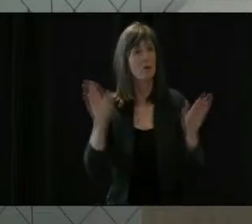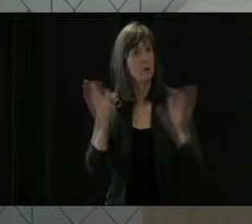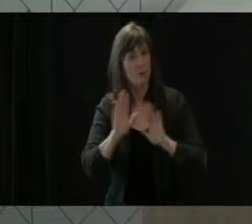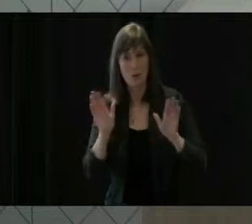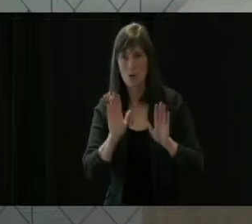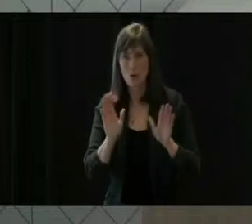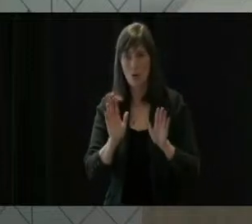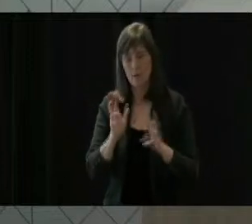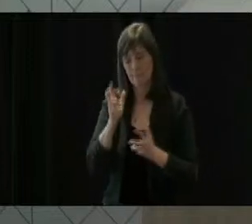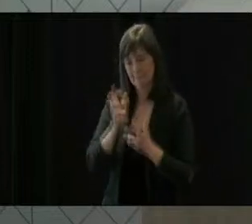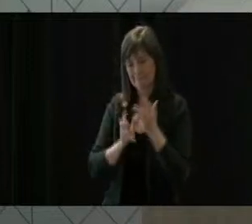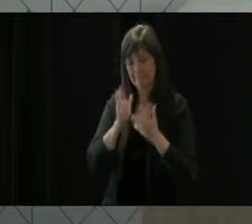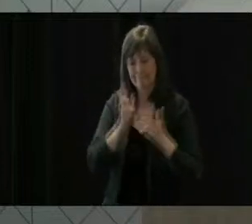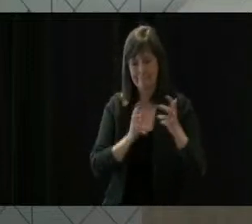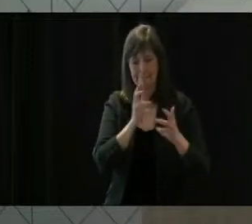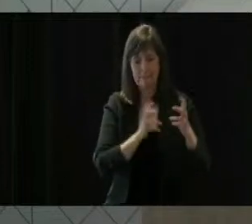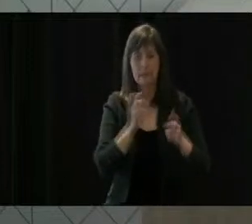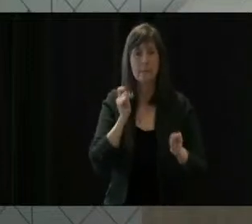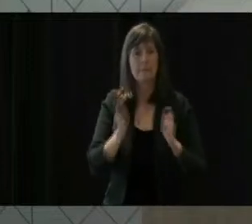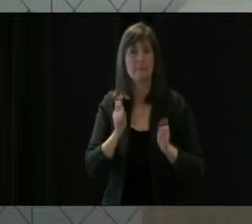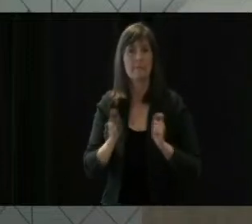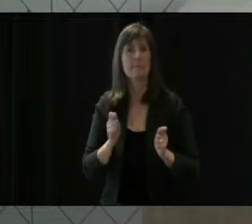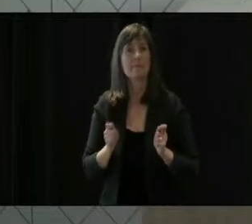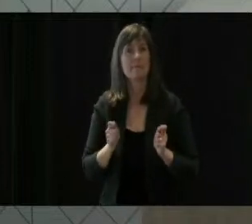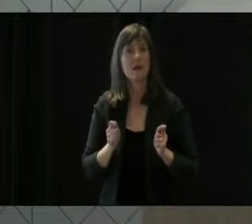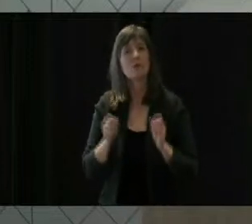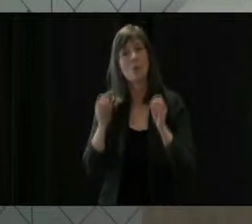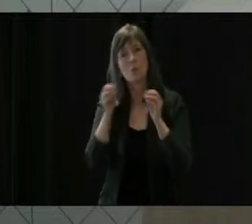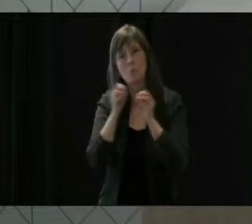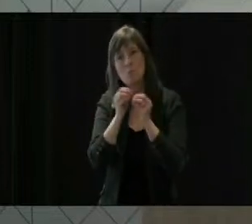more progressive than it is today.